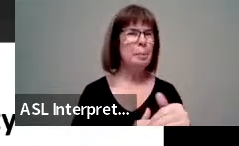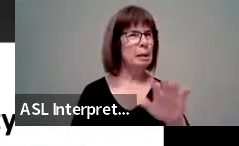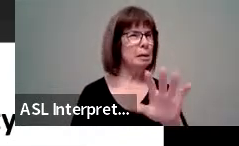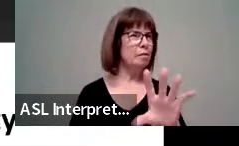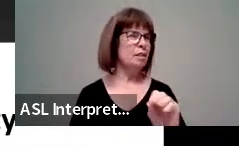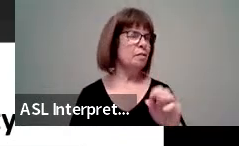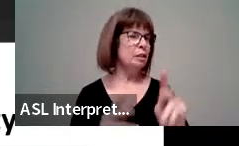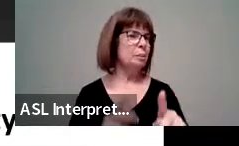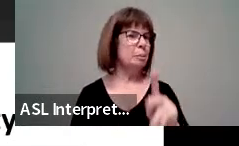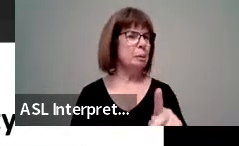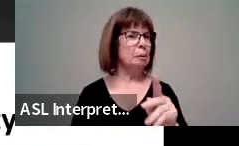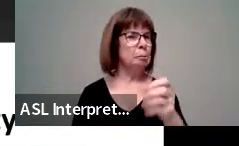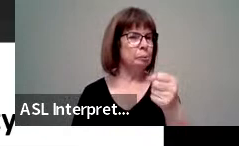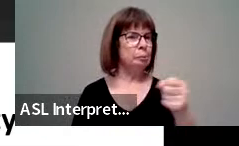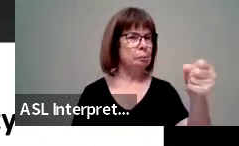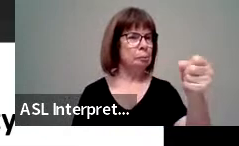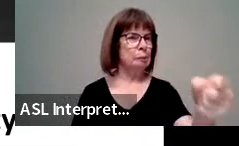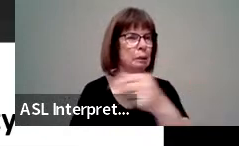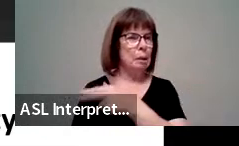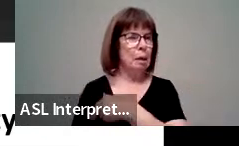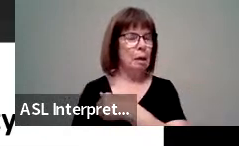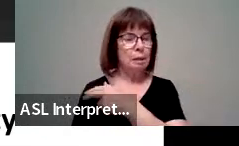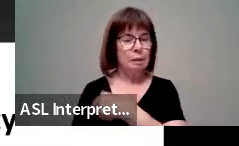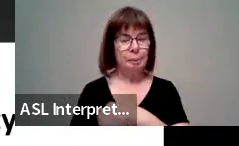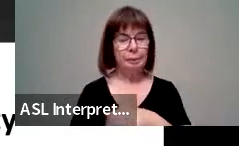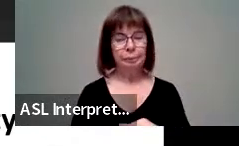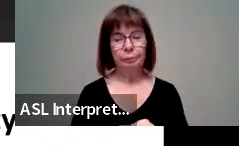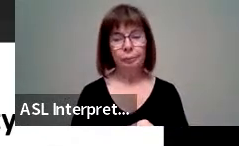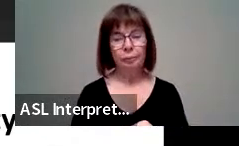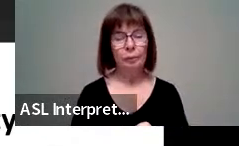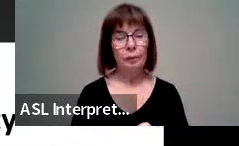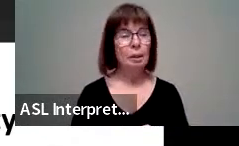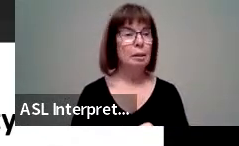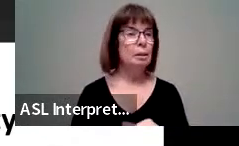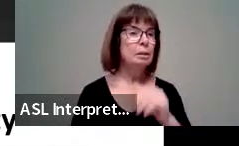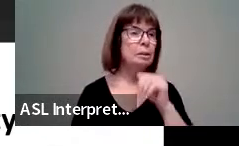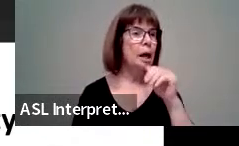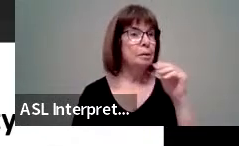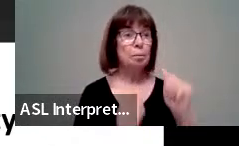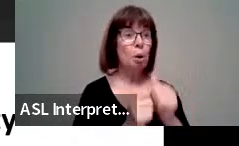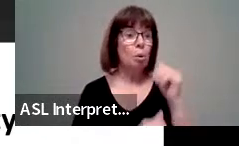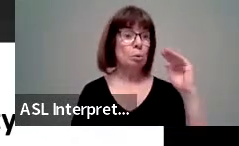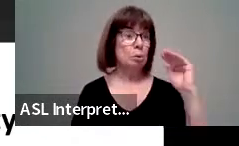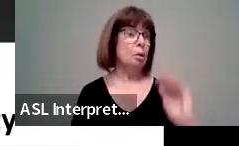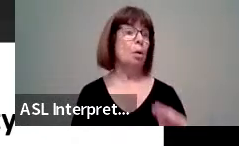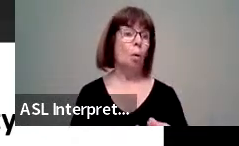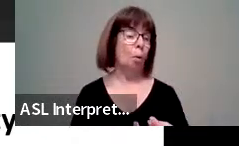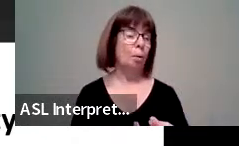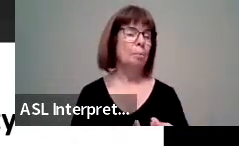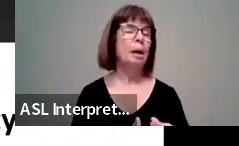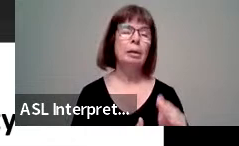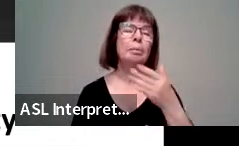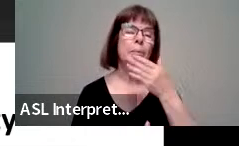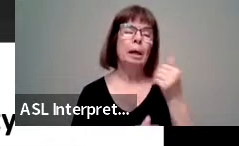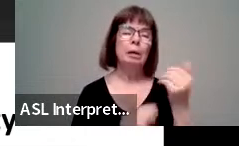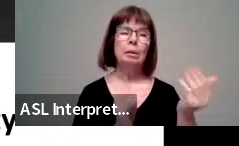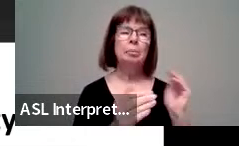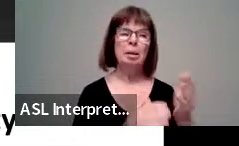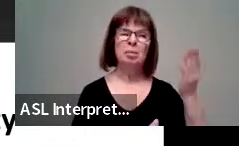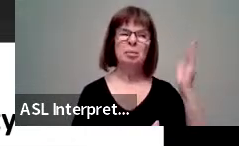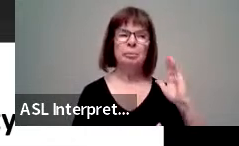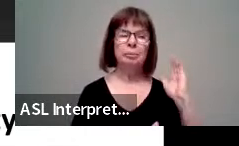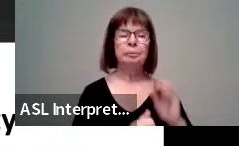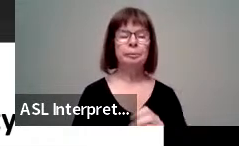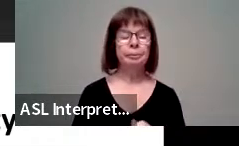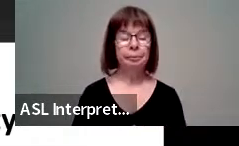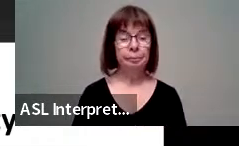hospital. Not all-time lows for the pandemic, but certainly much better than they were. Next